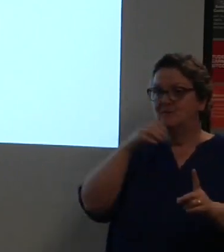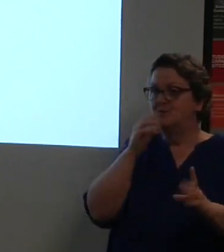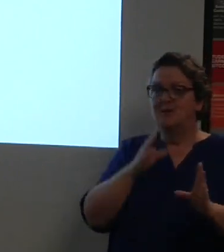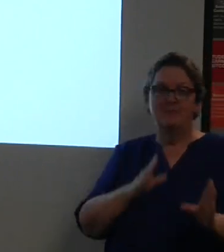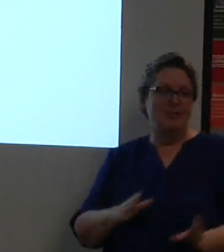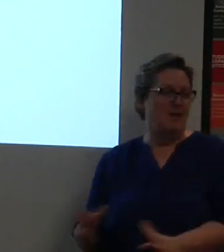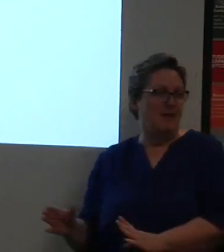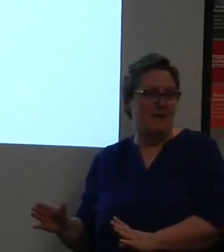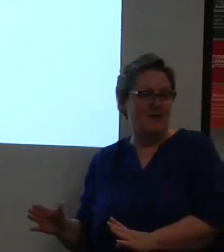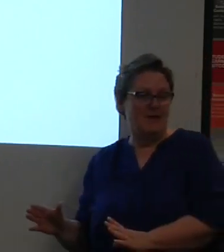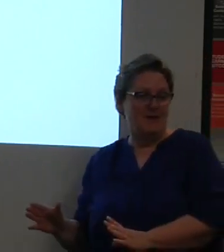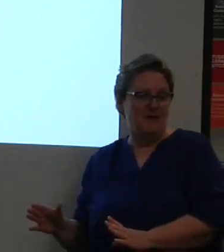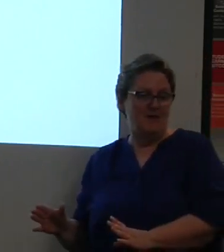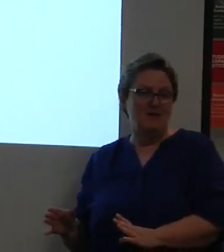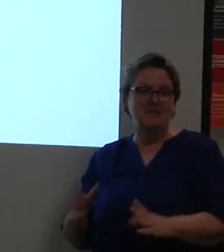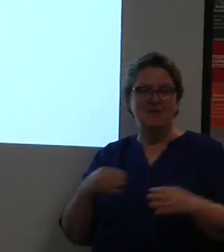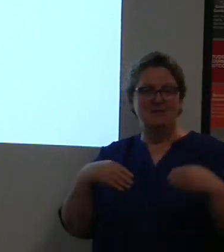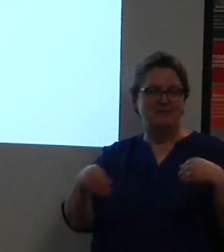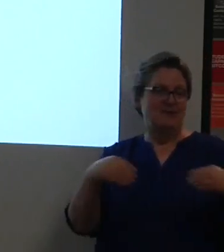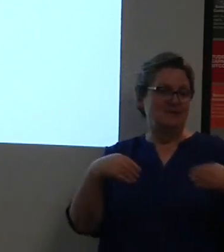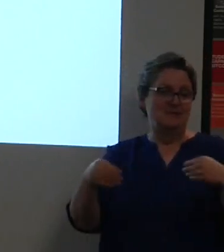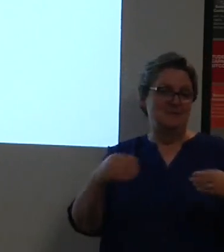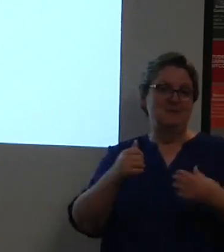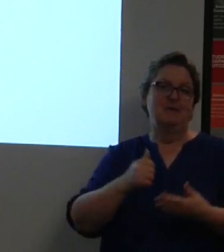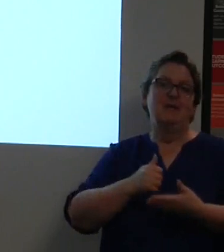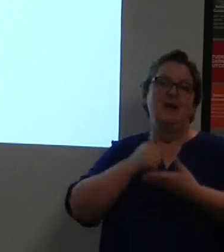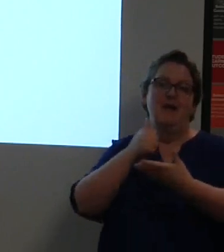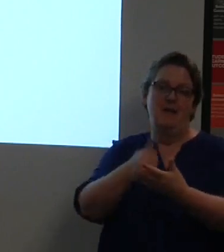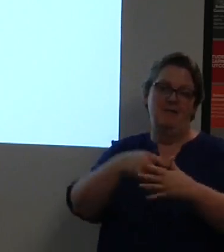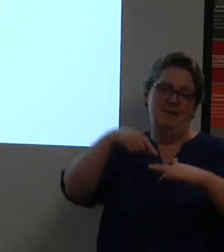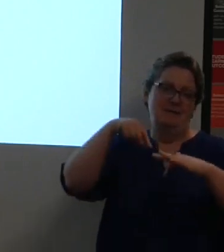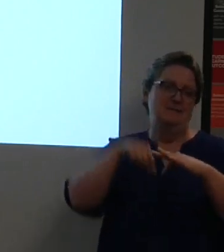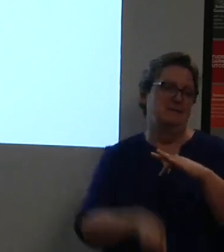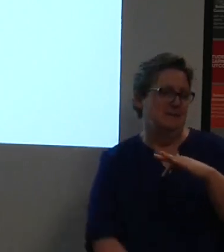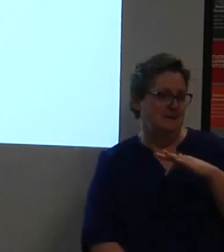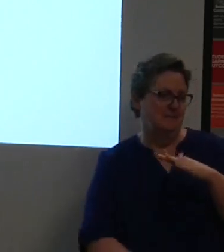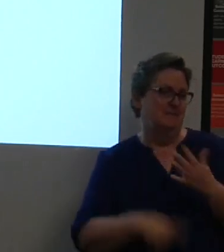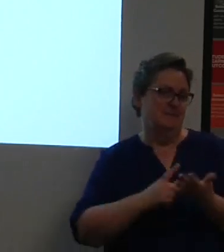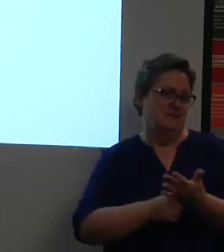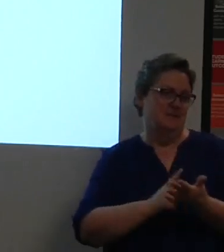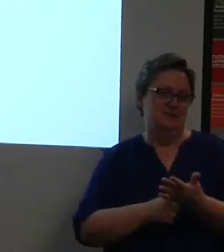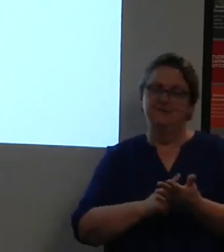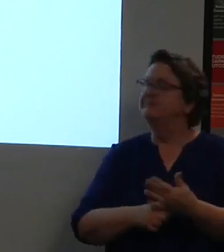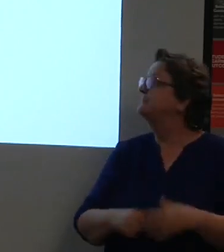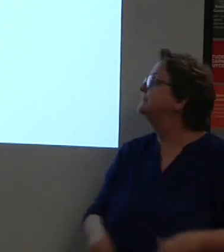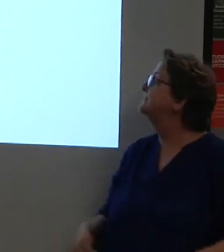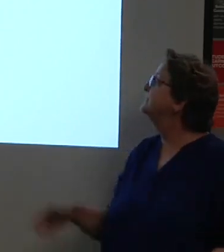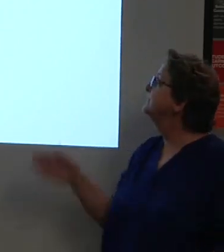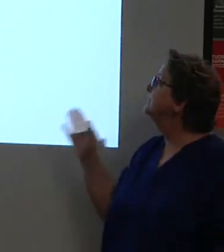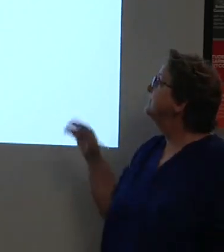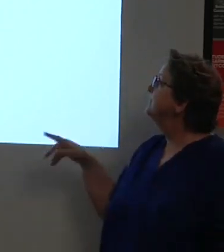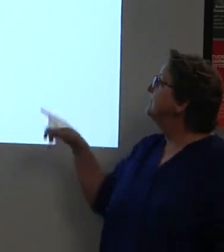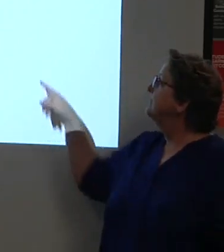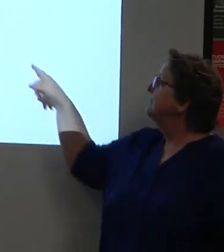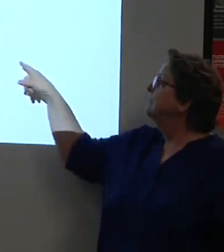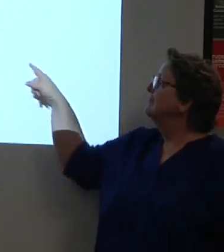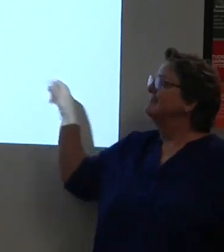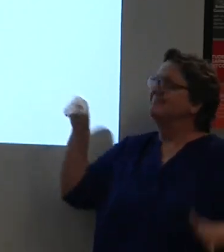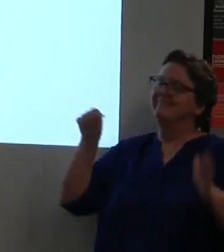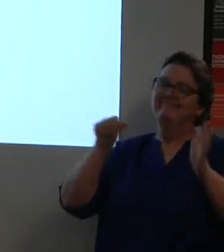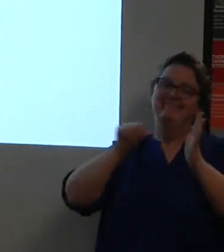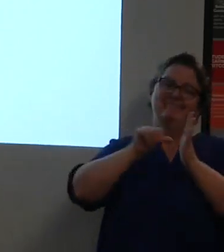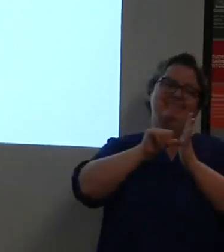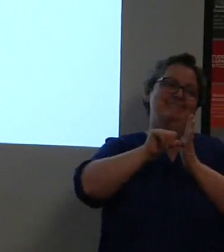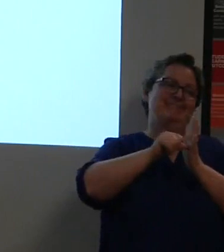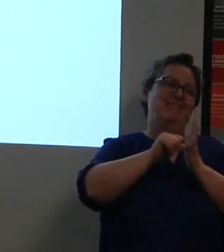the conversation. So that flexibility can actually help make deeper level discussions in small groups. The other is this emphasis on